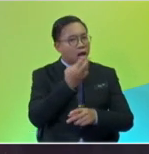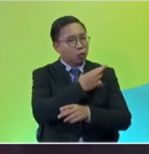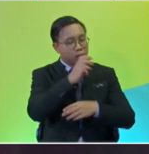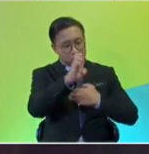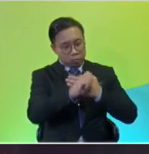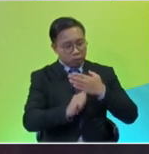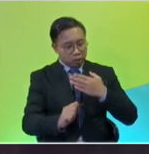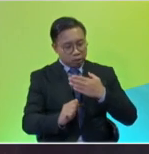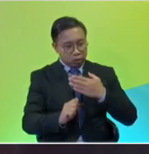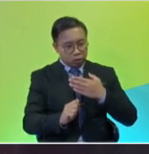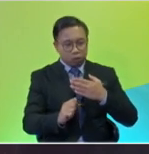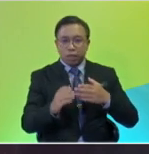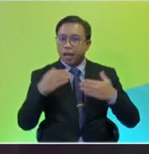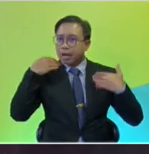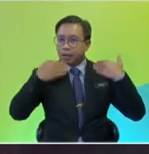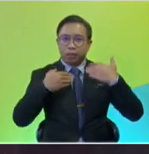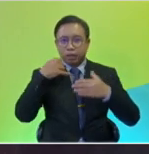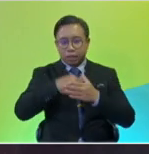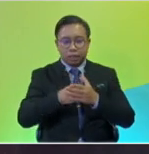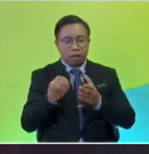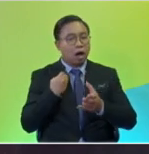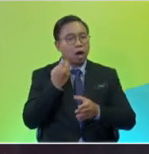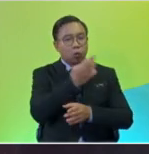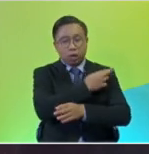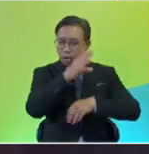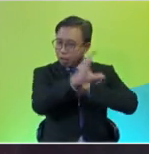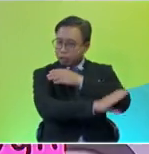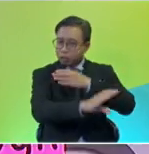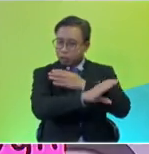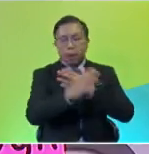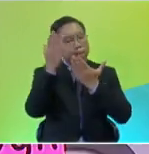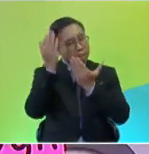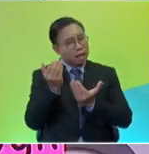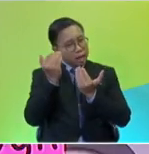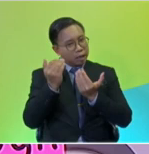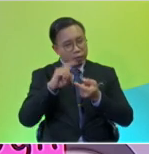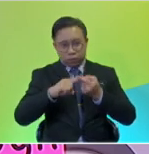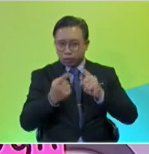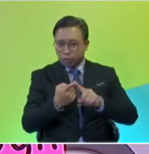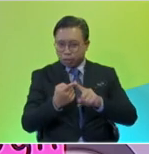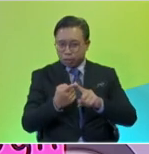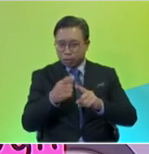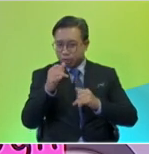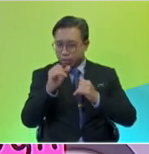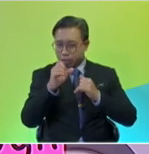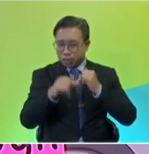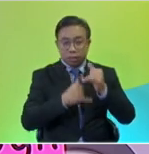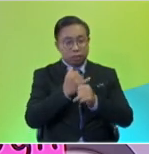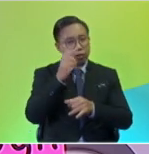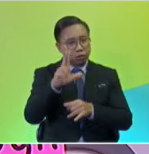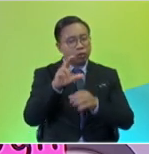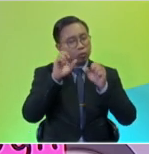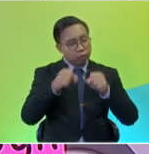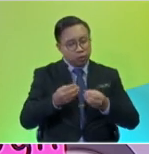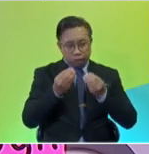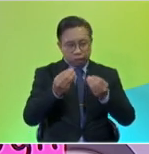endangered animals in our country? Perhaps our friends, though they are just 9 years old, in year 3, maybe they can give us